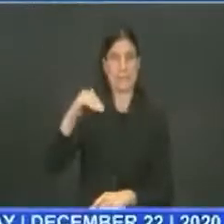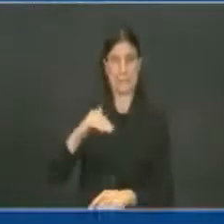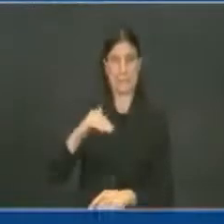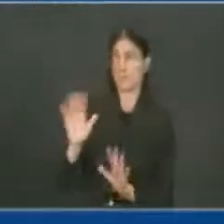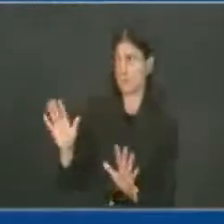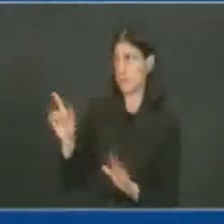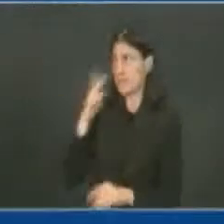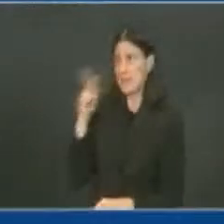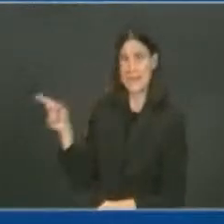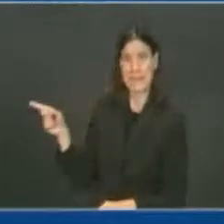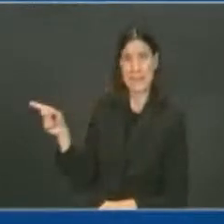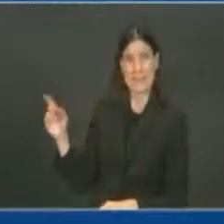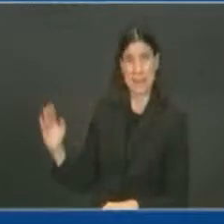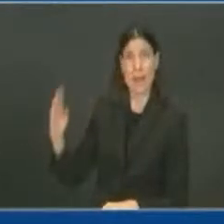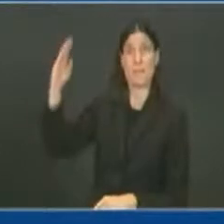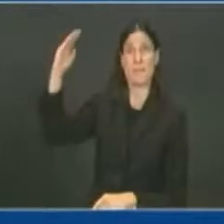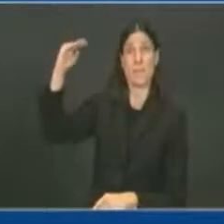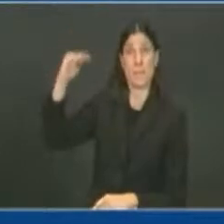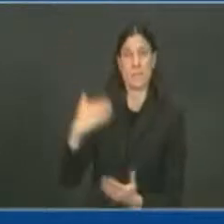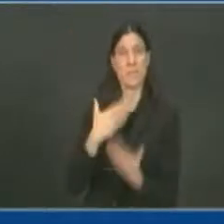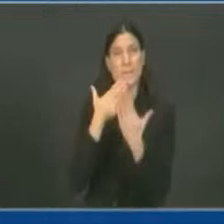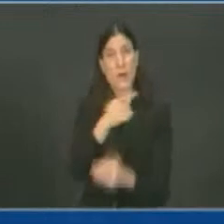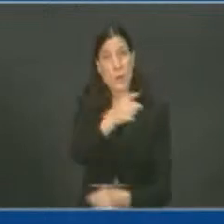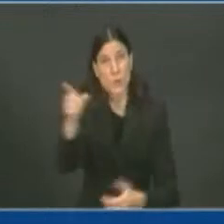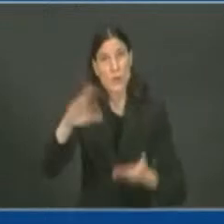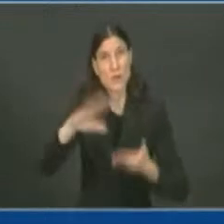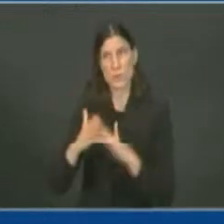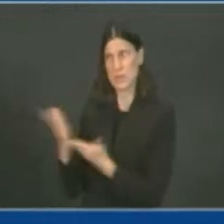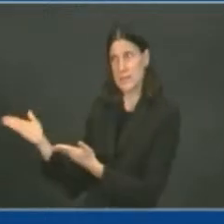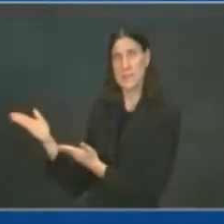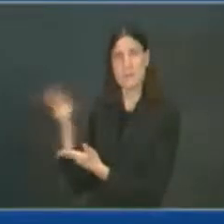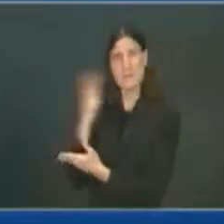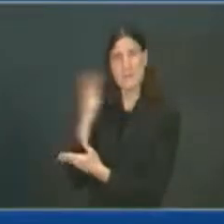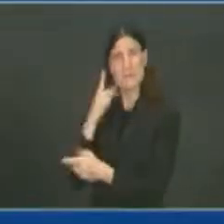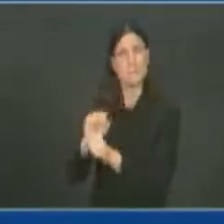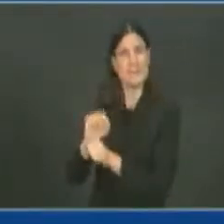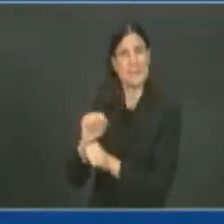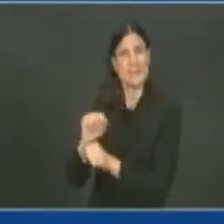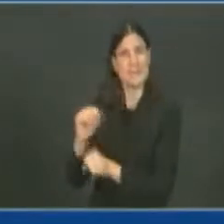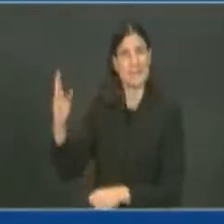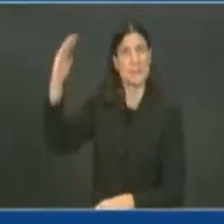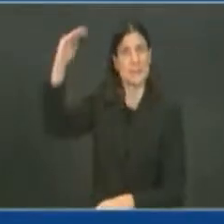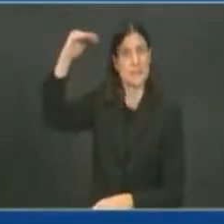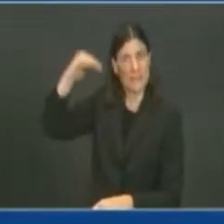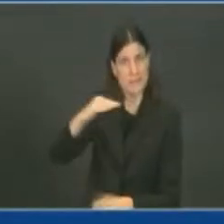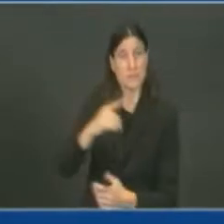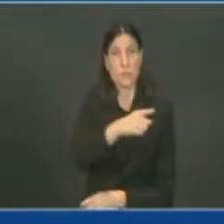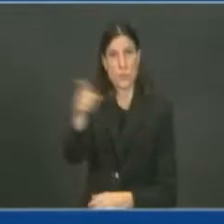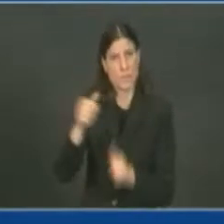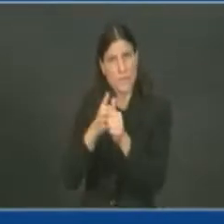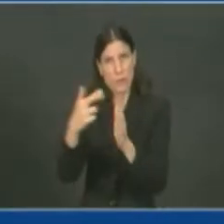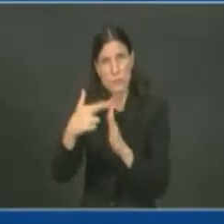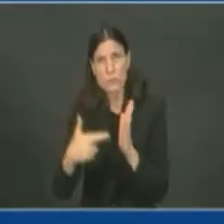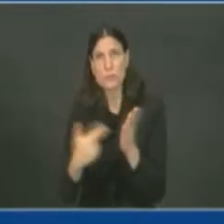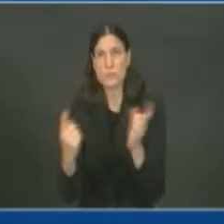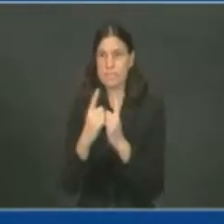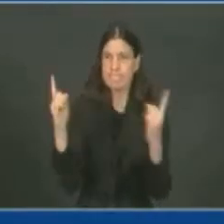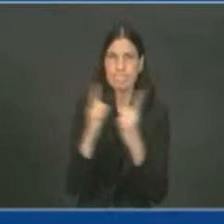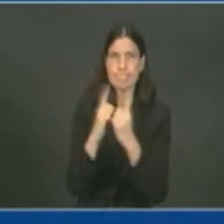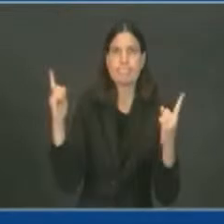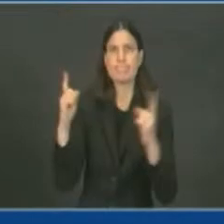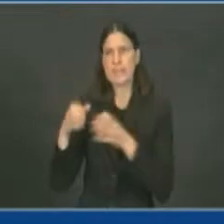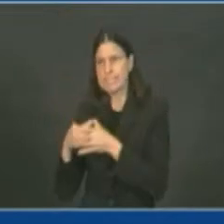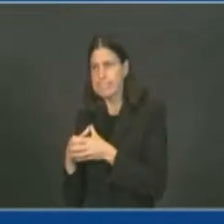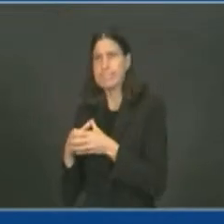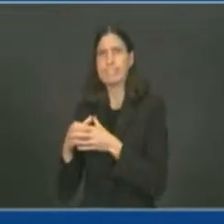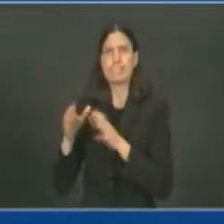so again, thank you. Thank you for hanging in there with the pause and following the rules. It turns out it was the right call, and it's been very effective, and it's